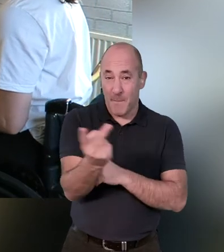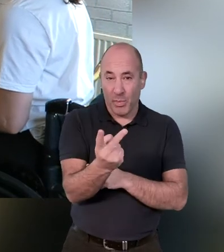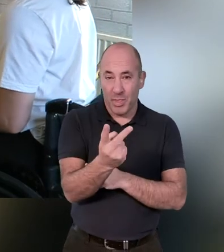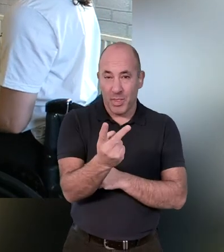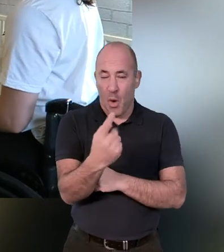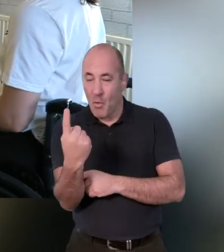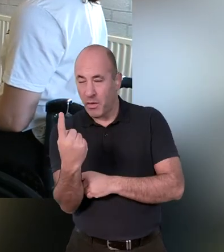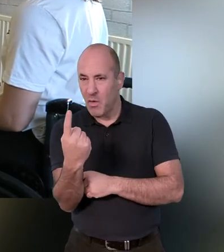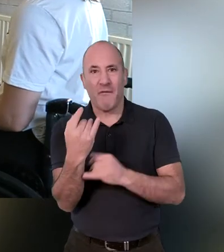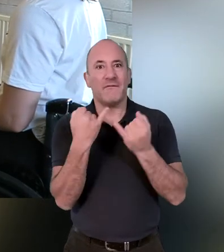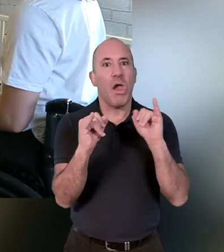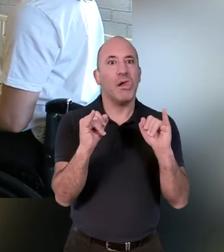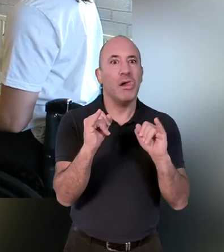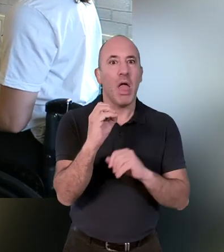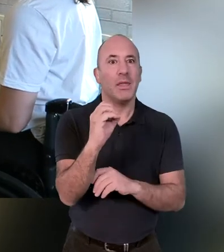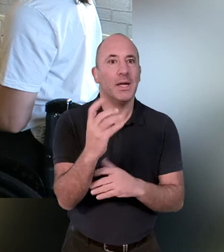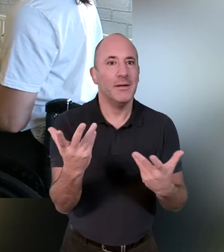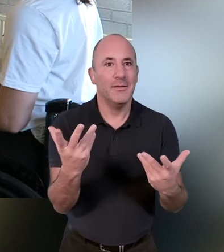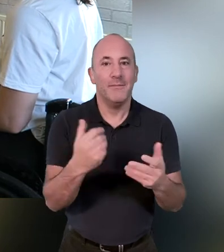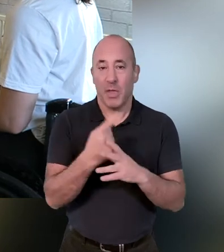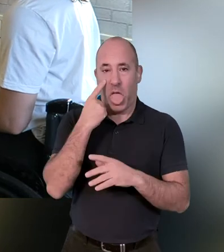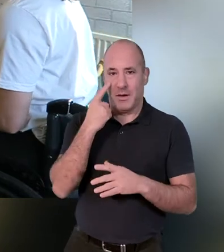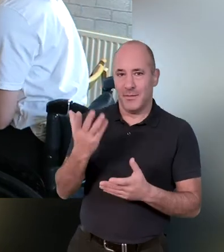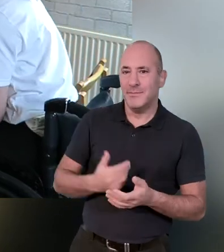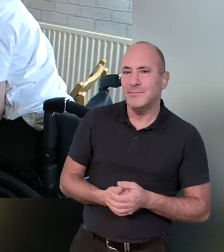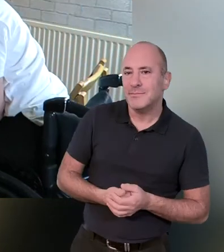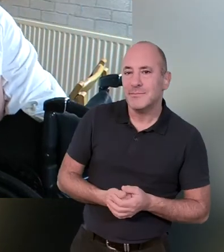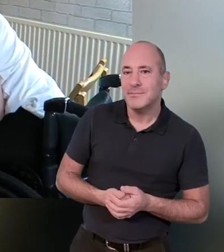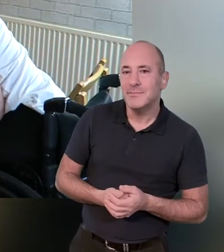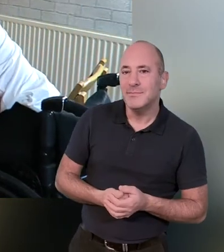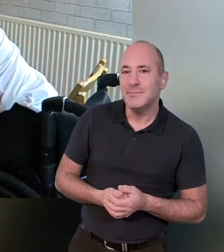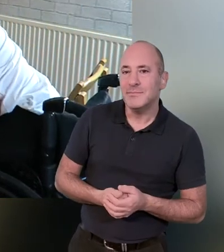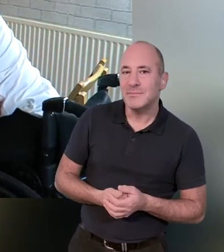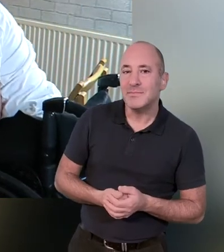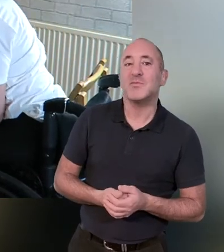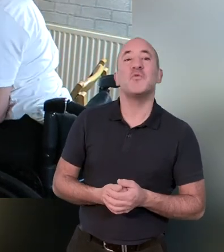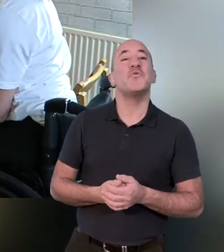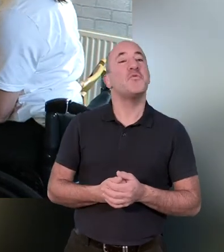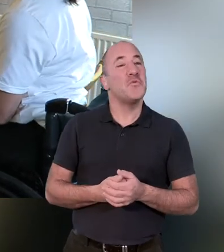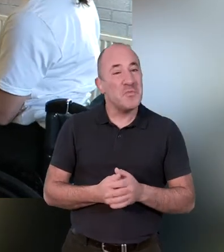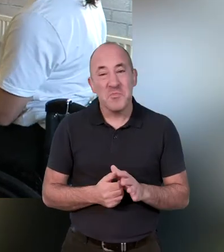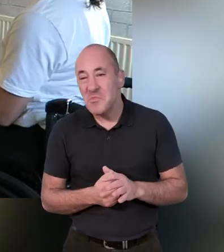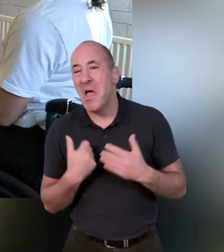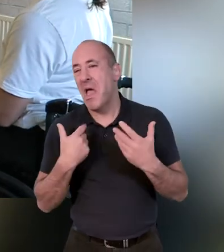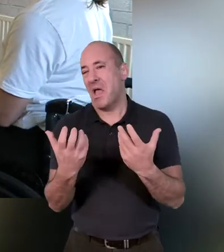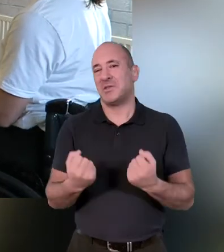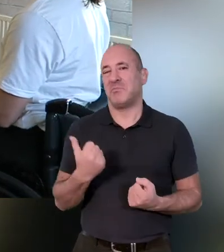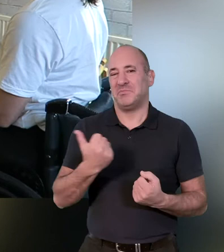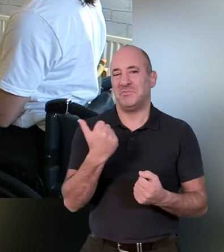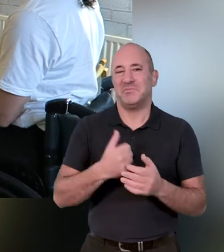both of them or one or maybe none? Here you go Sam, go for it, see how many you can knock off. Okay, yep.